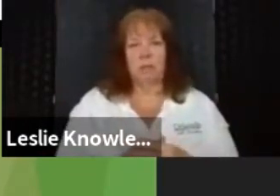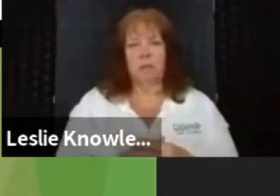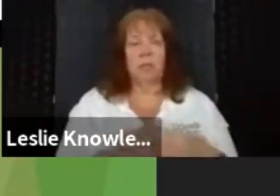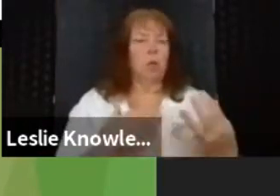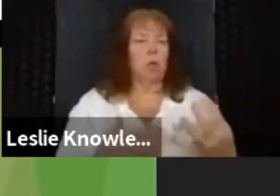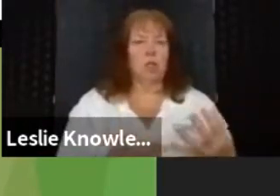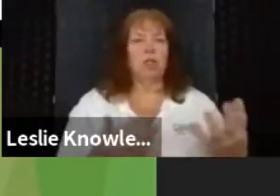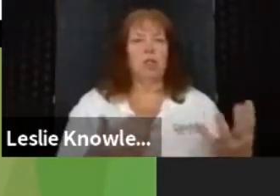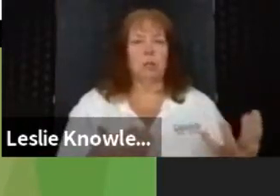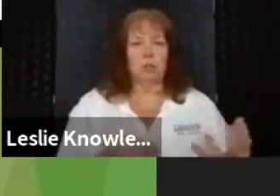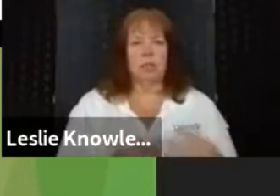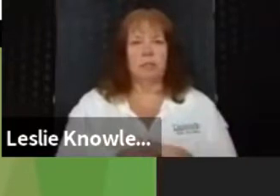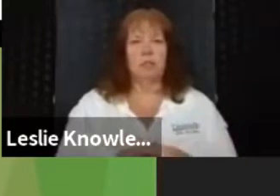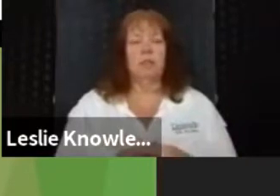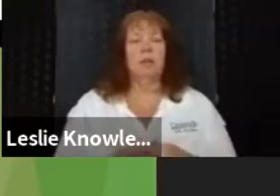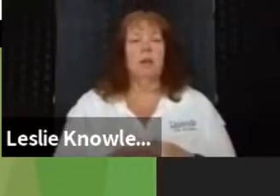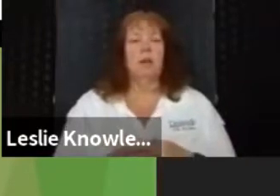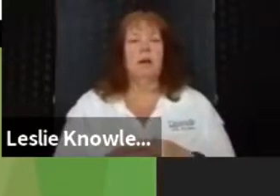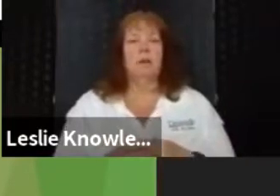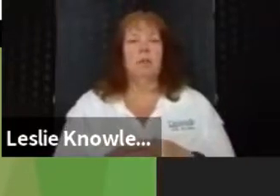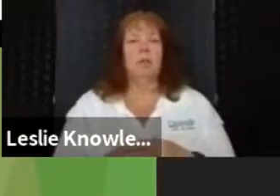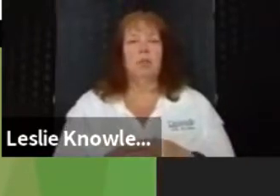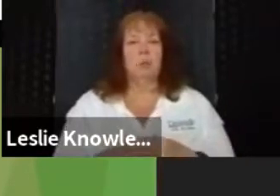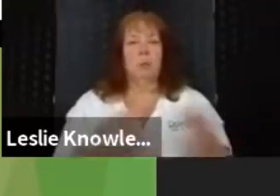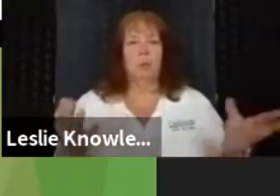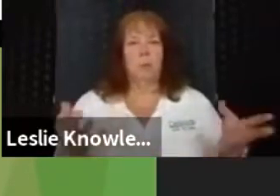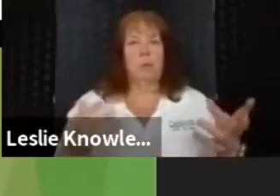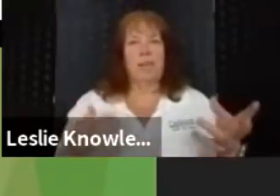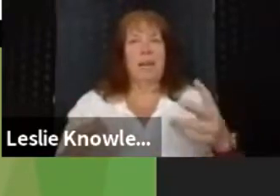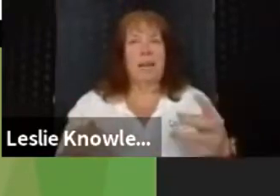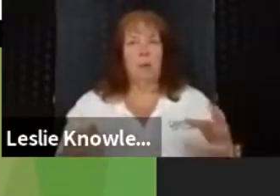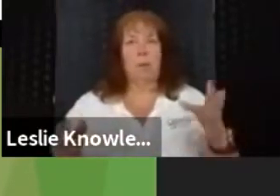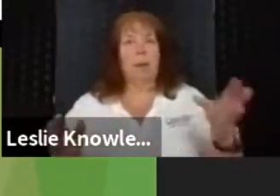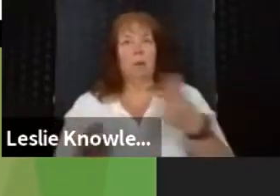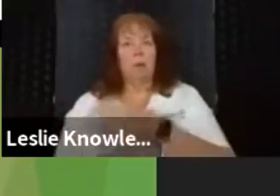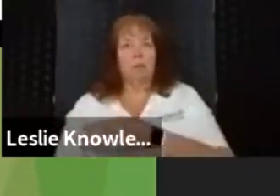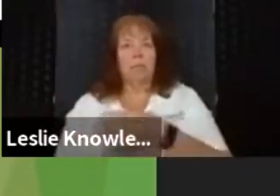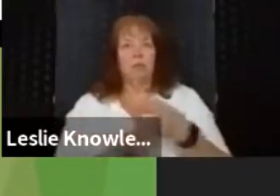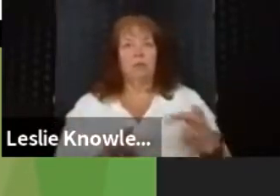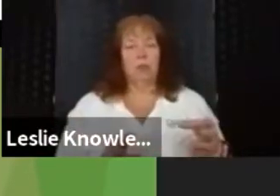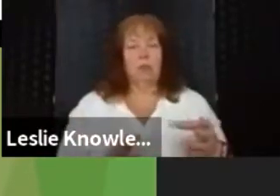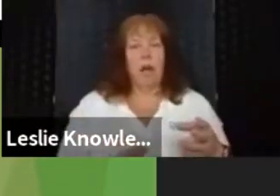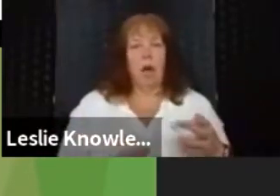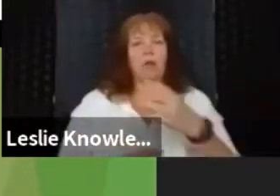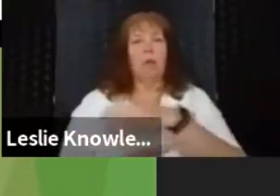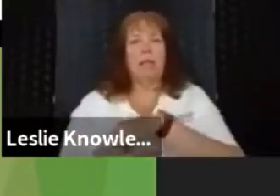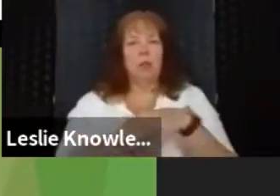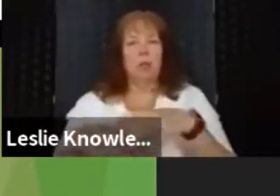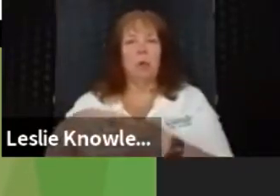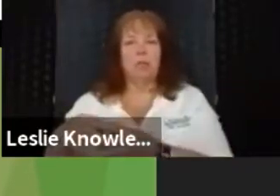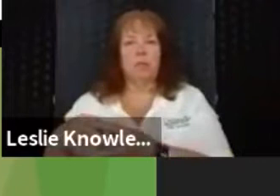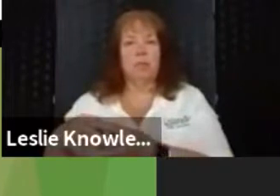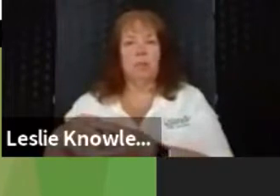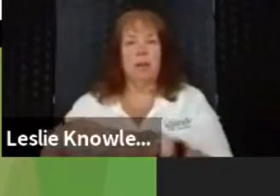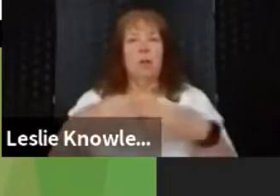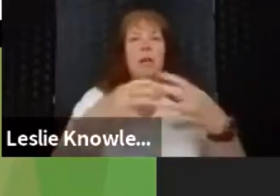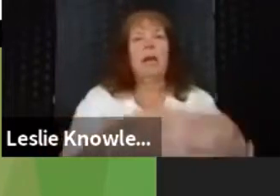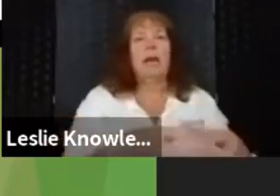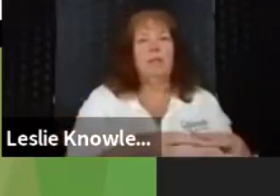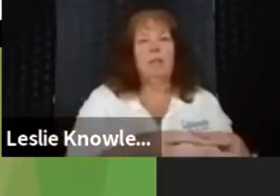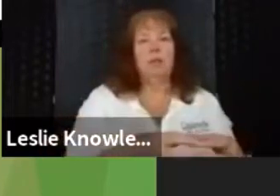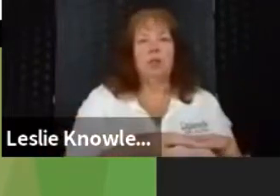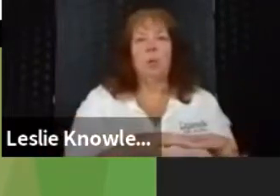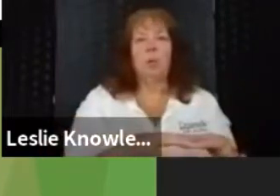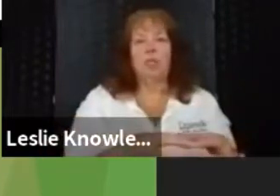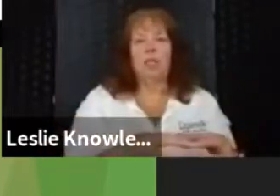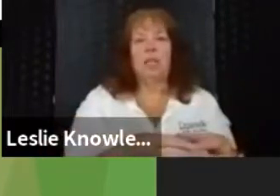degree, liberal arts, general studies. So we kind of work backwards here, is that you take all of your major courses at Delgado